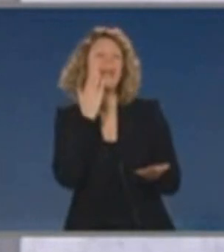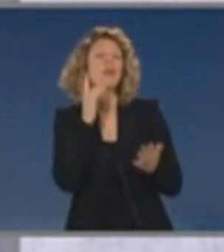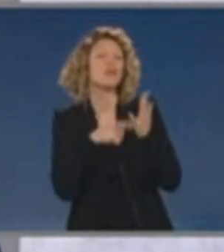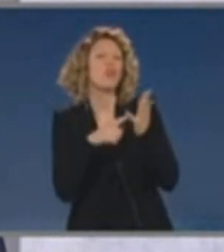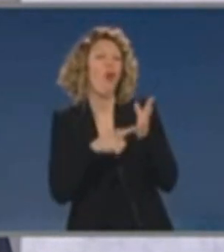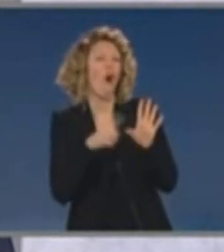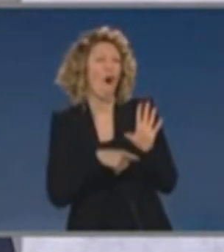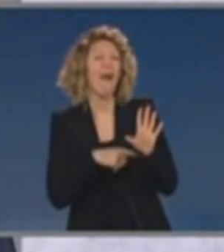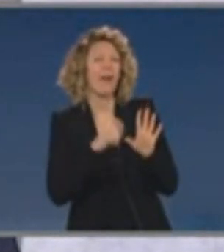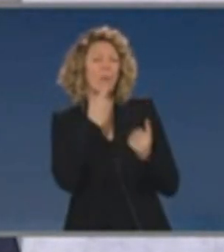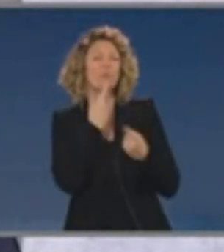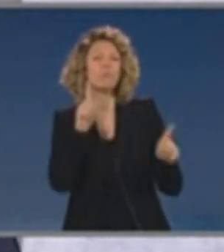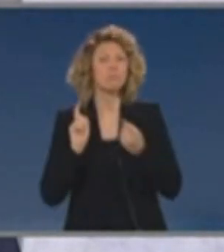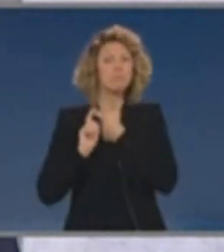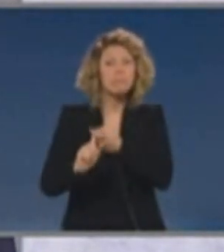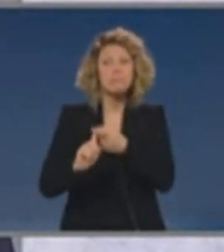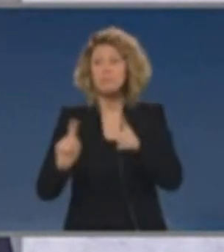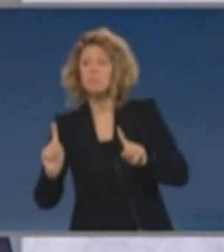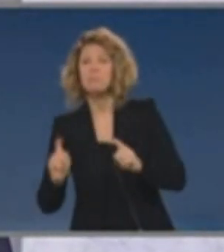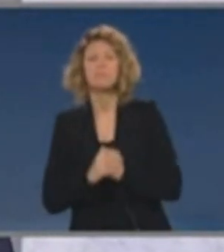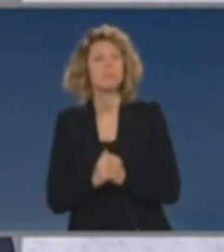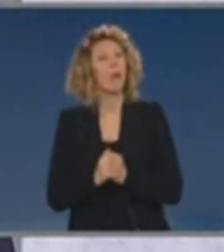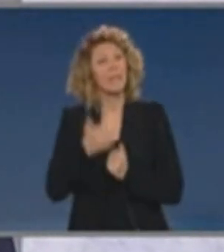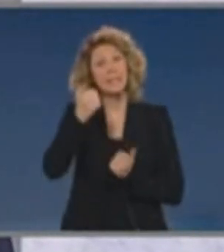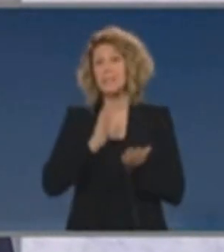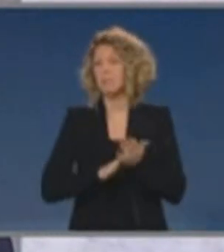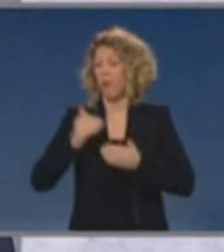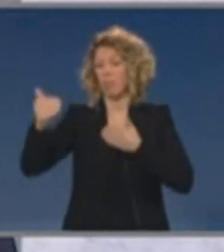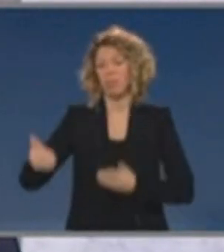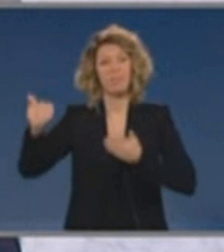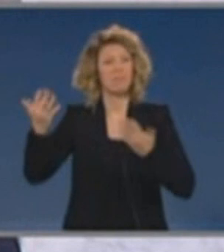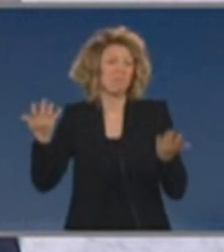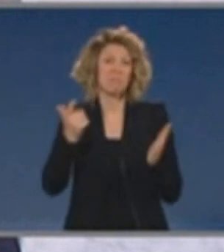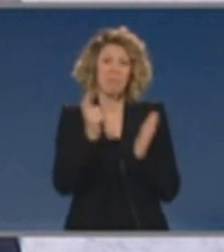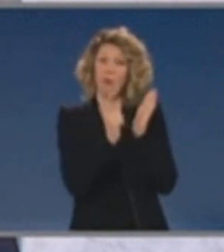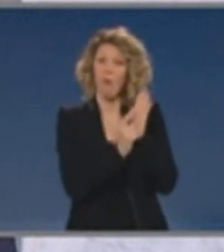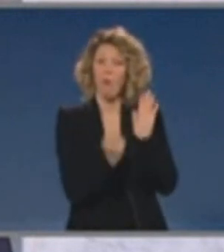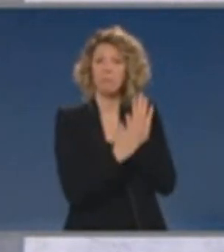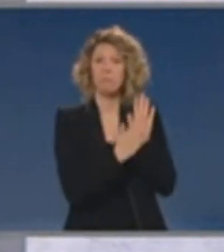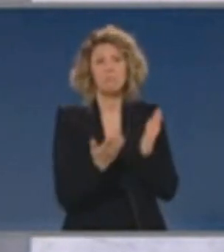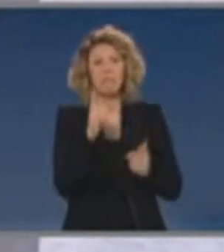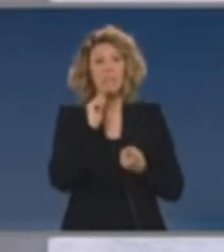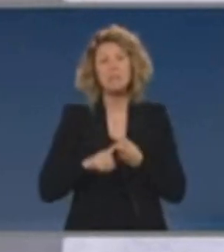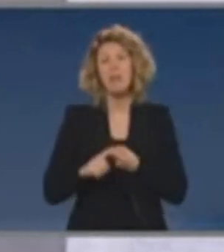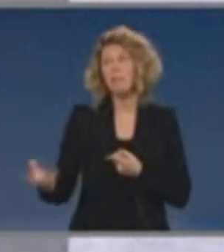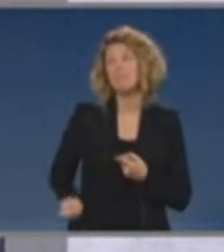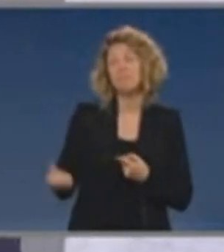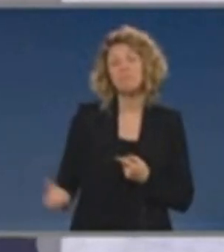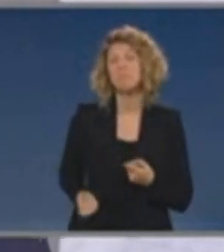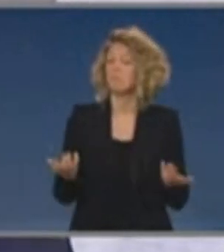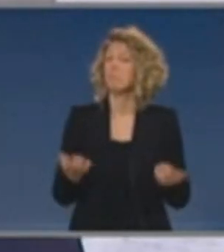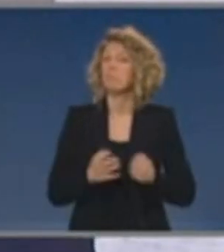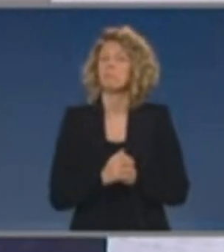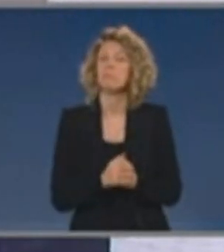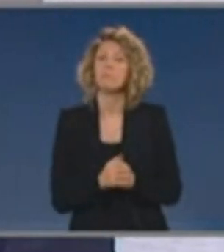that will take into account that review. But the 6 months of provision of JobKeeper has been set out in legislation, and people can count on that. So they